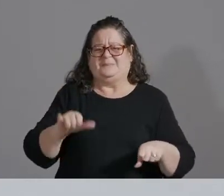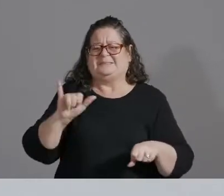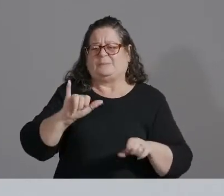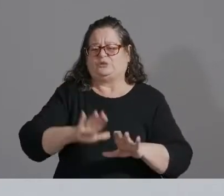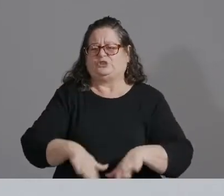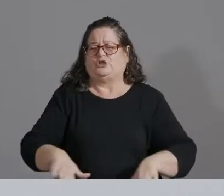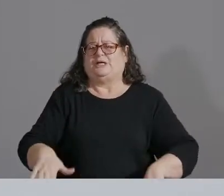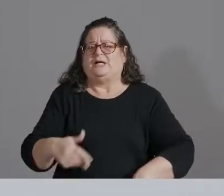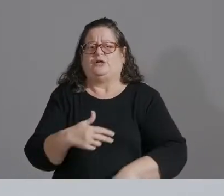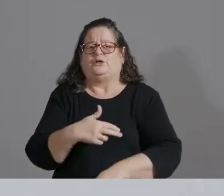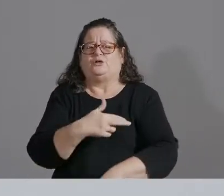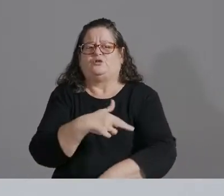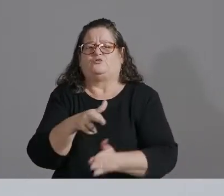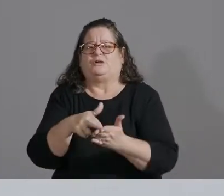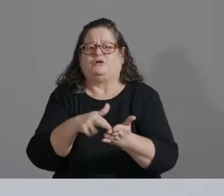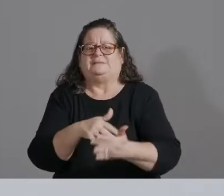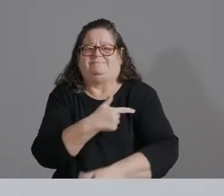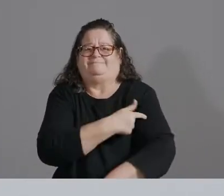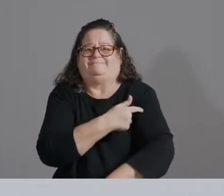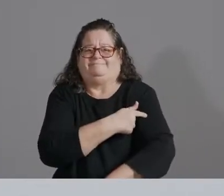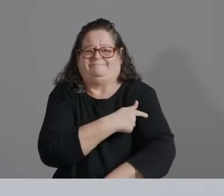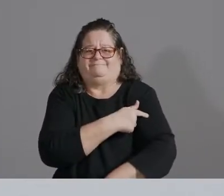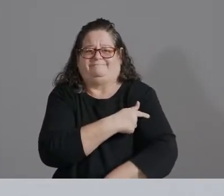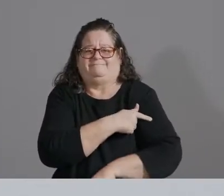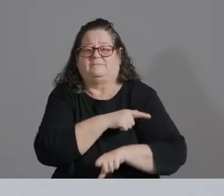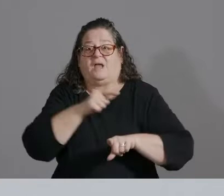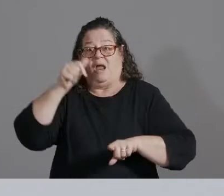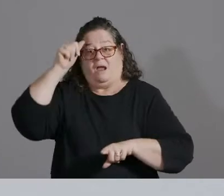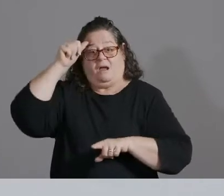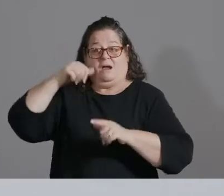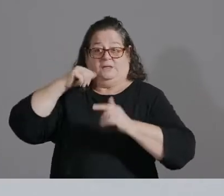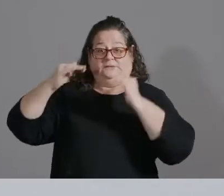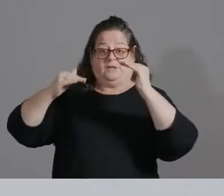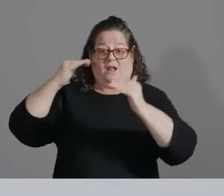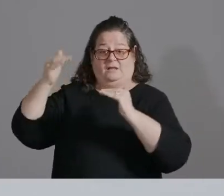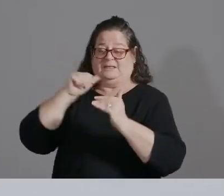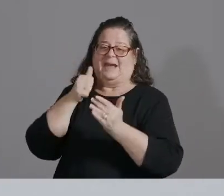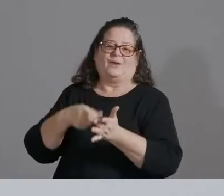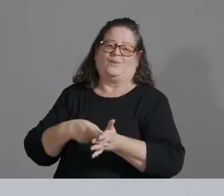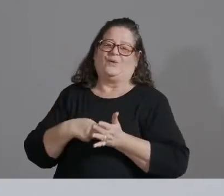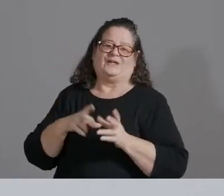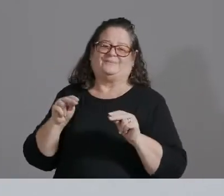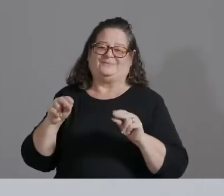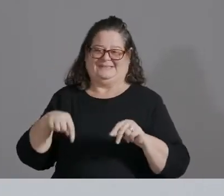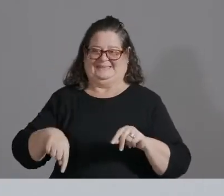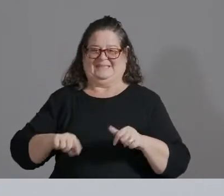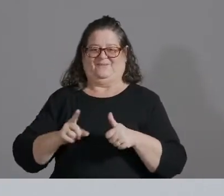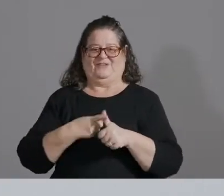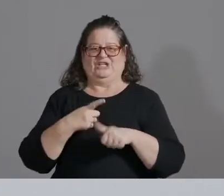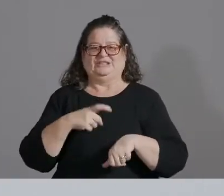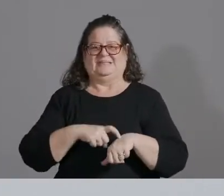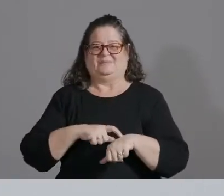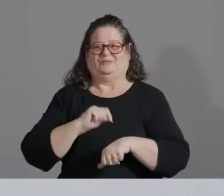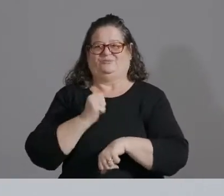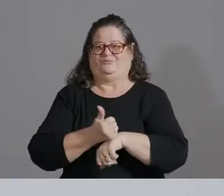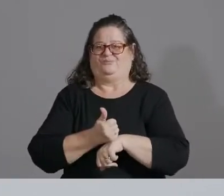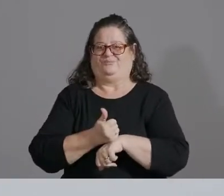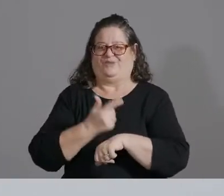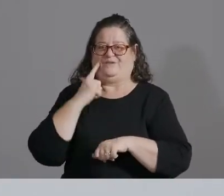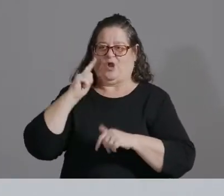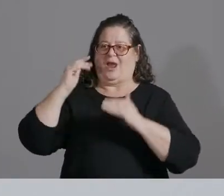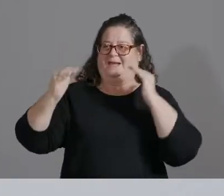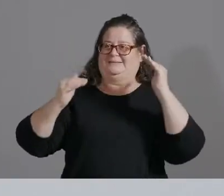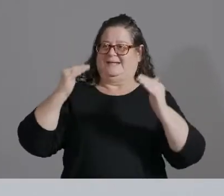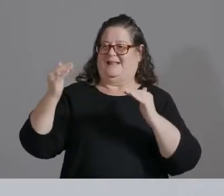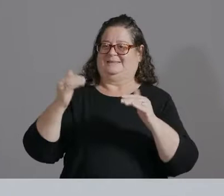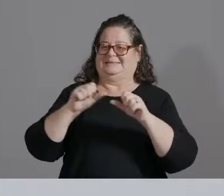be input into it. This is the first time that we've required that. And so let me check to see if the VA got online